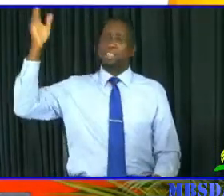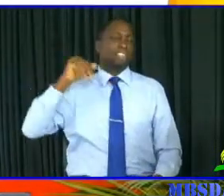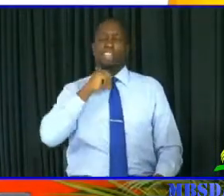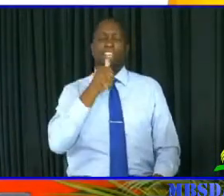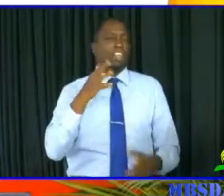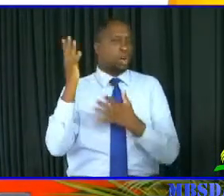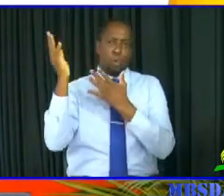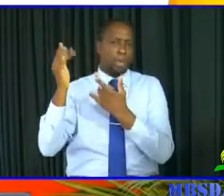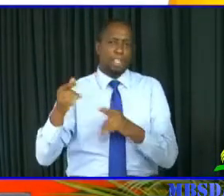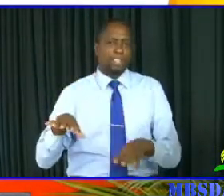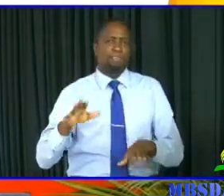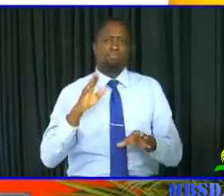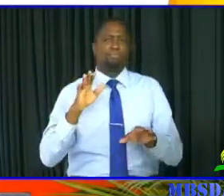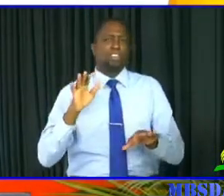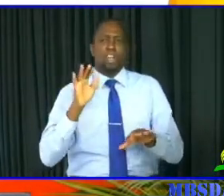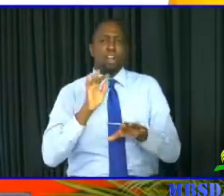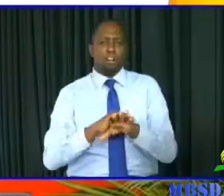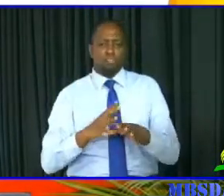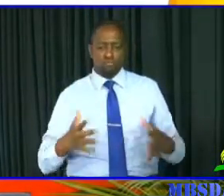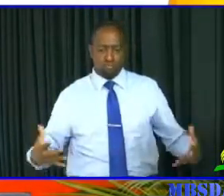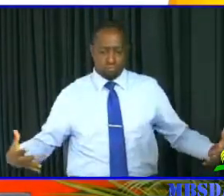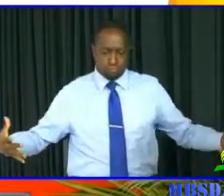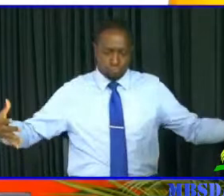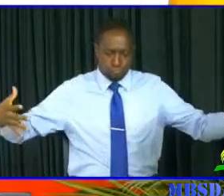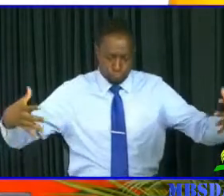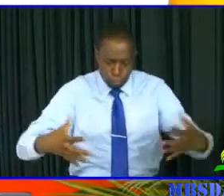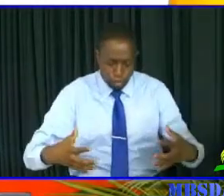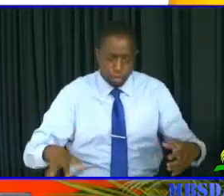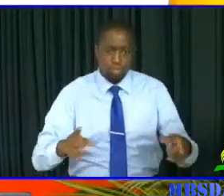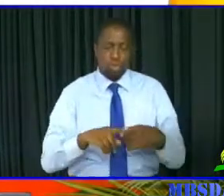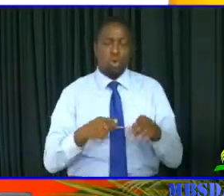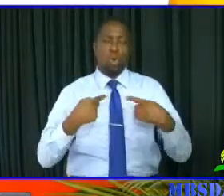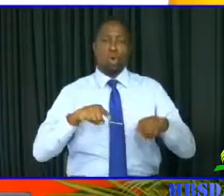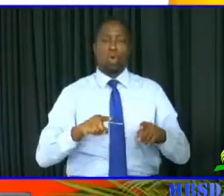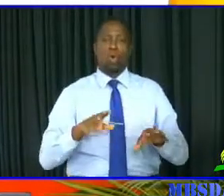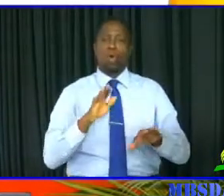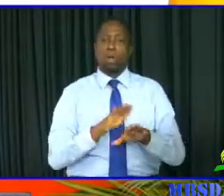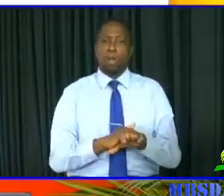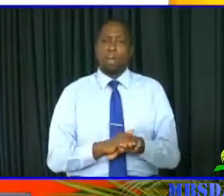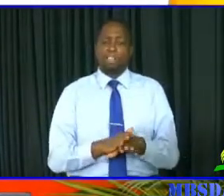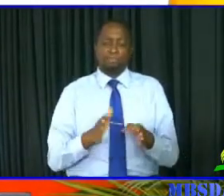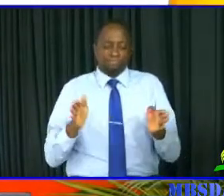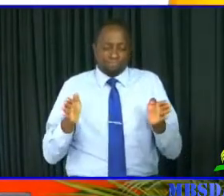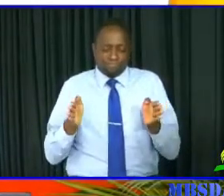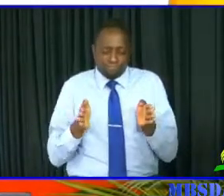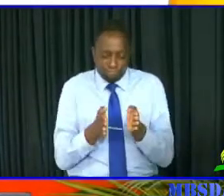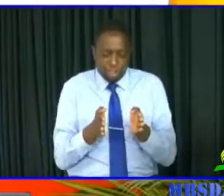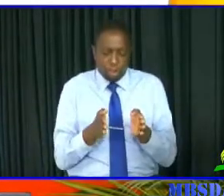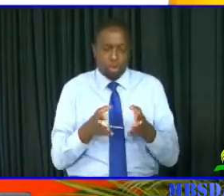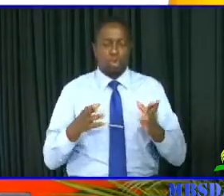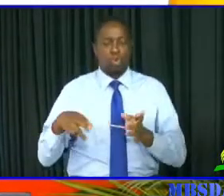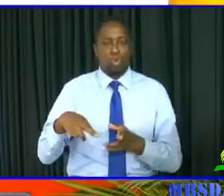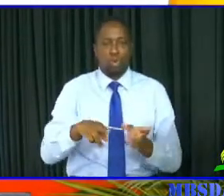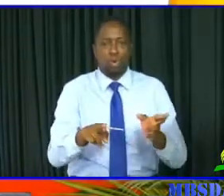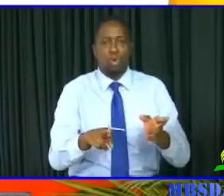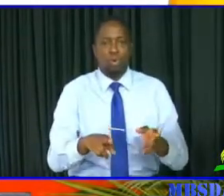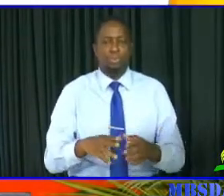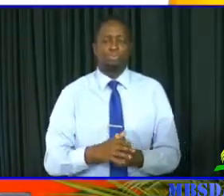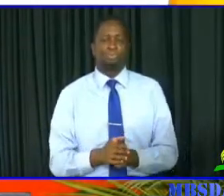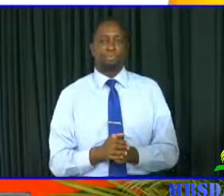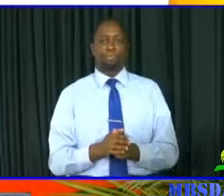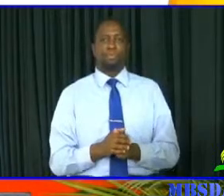this narrow way, not this narrow road. I submit to you that when we have